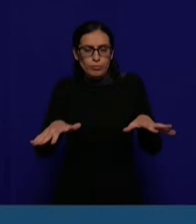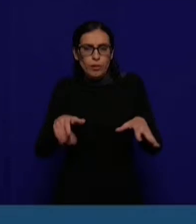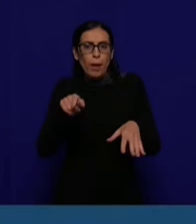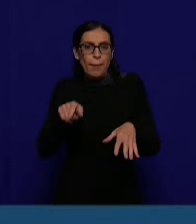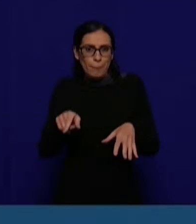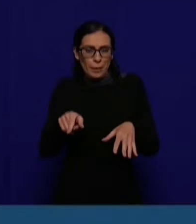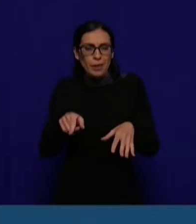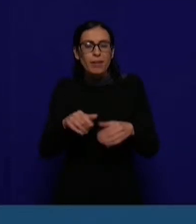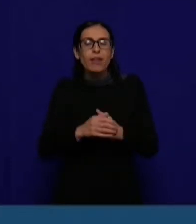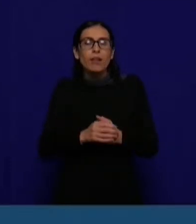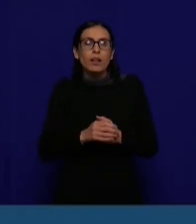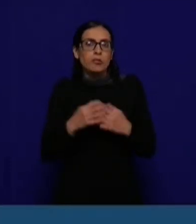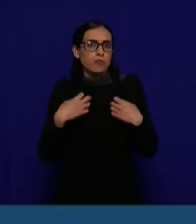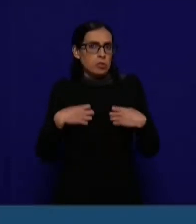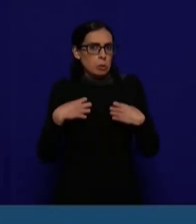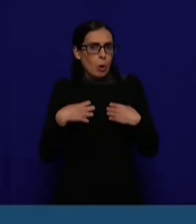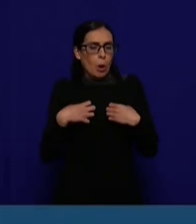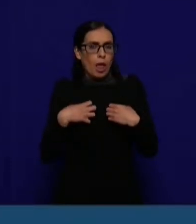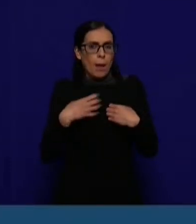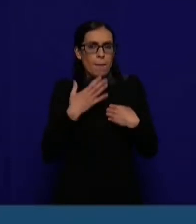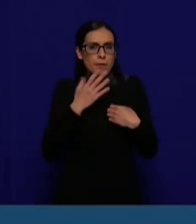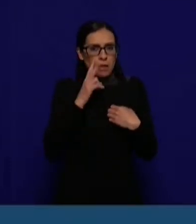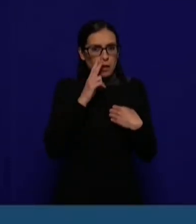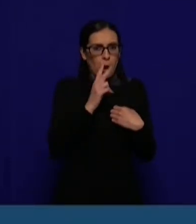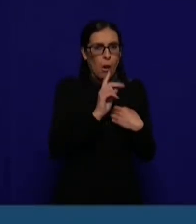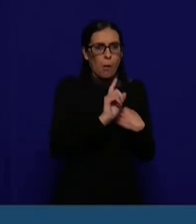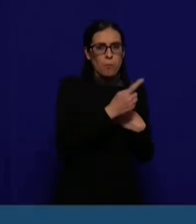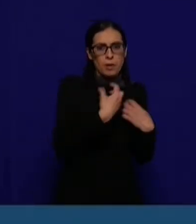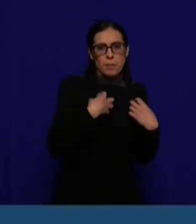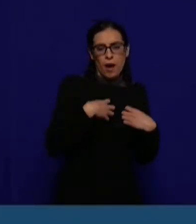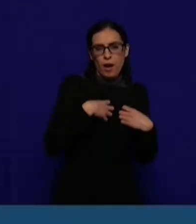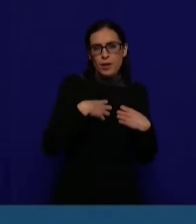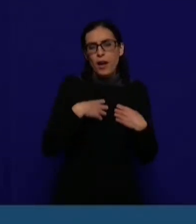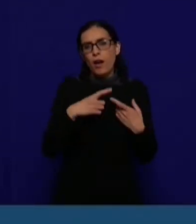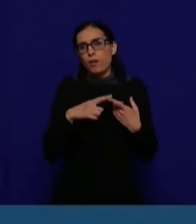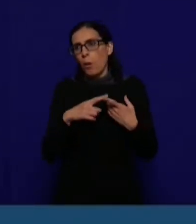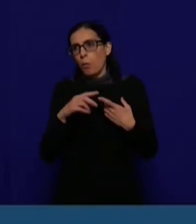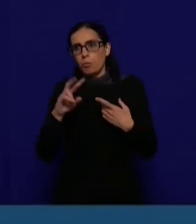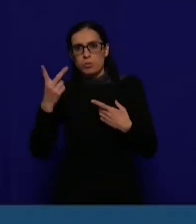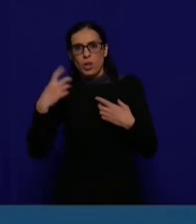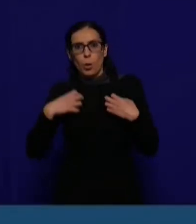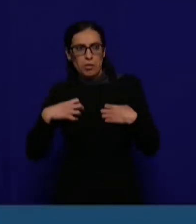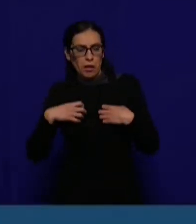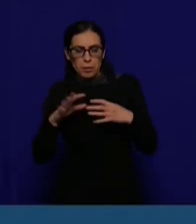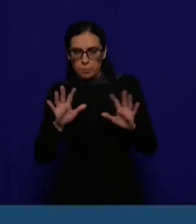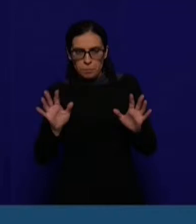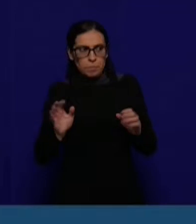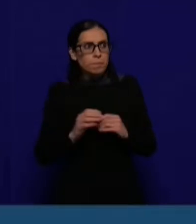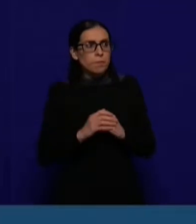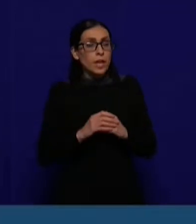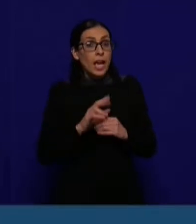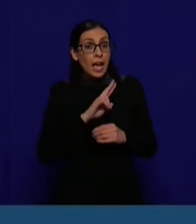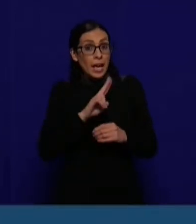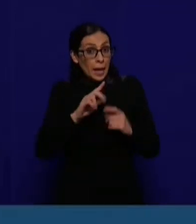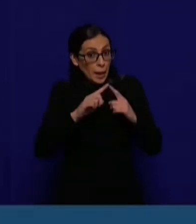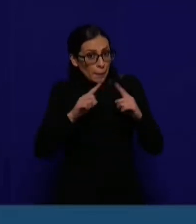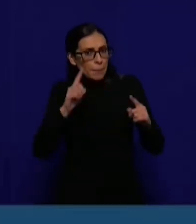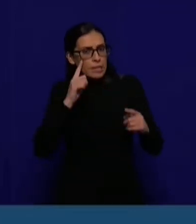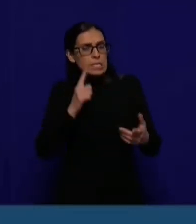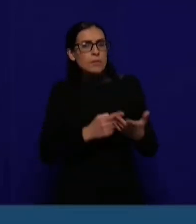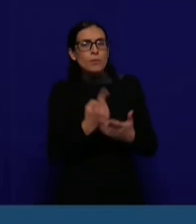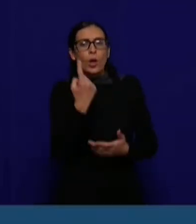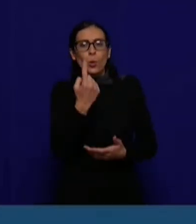aħna nħarsu mill-primarja l fuq, però kellna cluster wieħed Child Care Center fejn